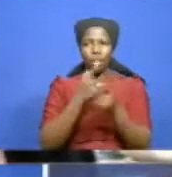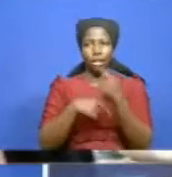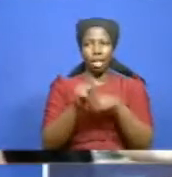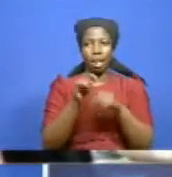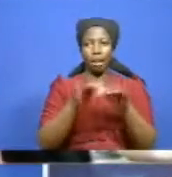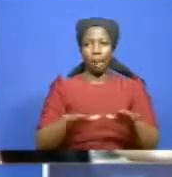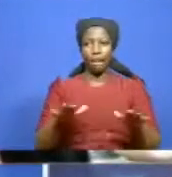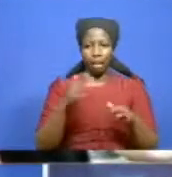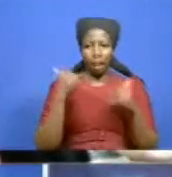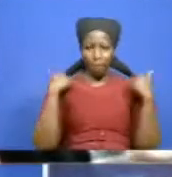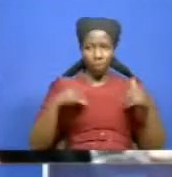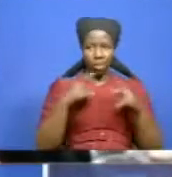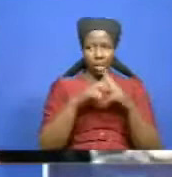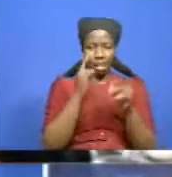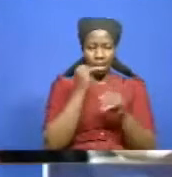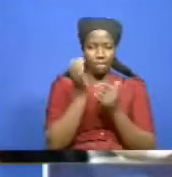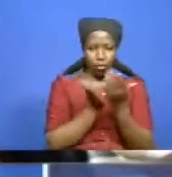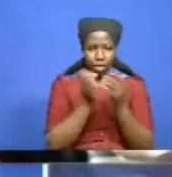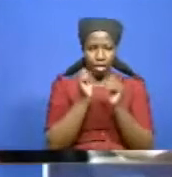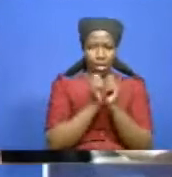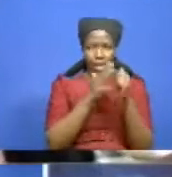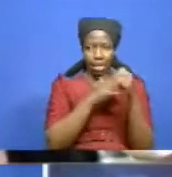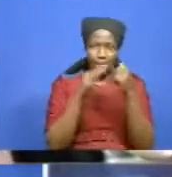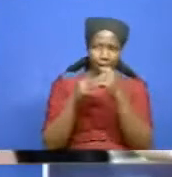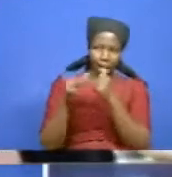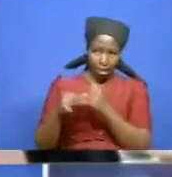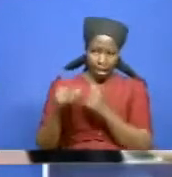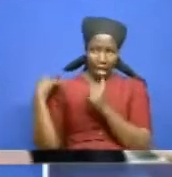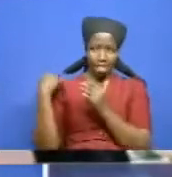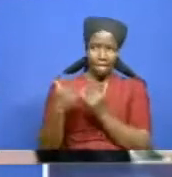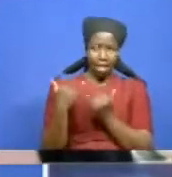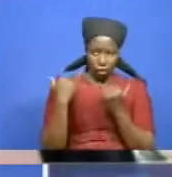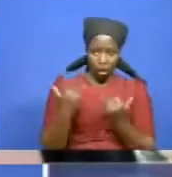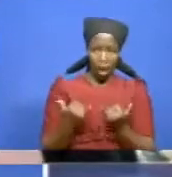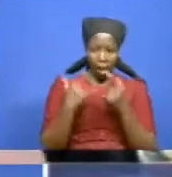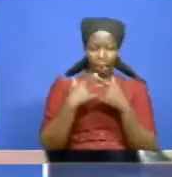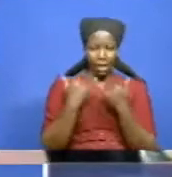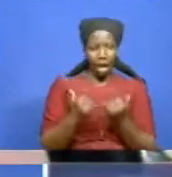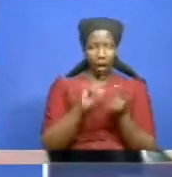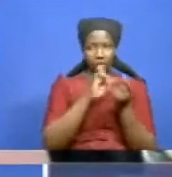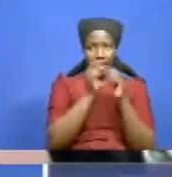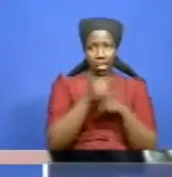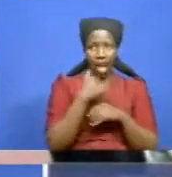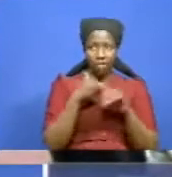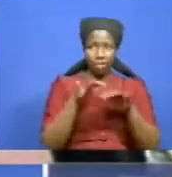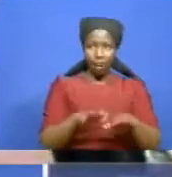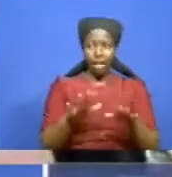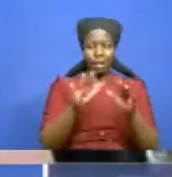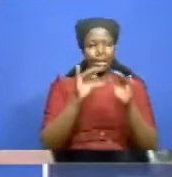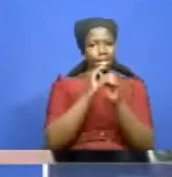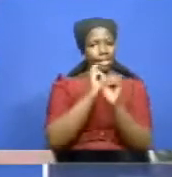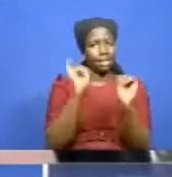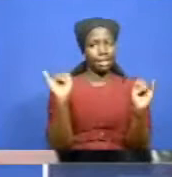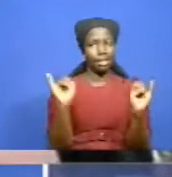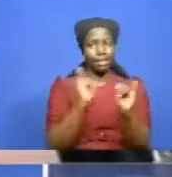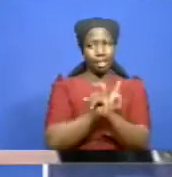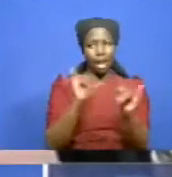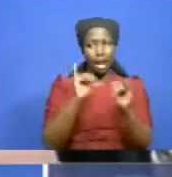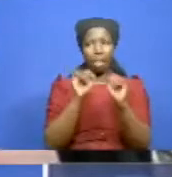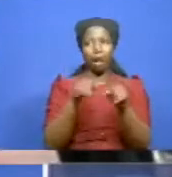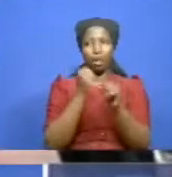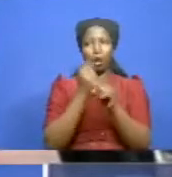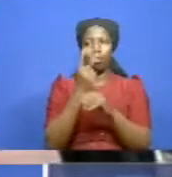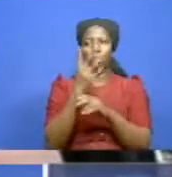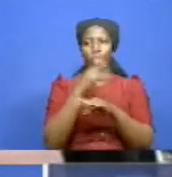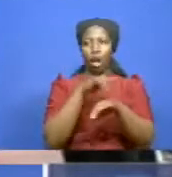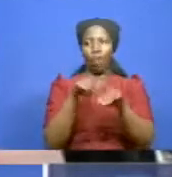from 1998 paka sahi. Sahi kuna mabadiliko. Soko ni safi, tunaweza fanya kazi hata 24 hours, lakini bado